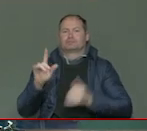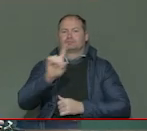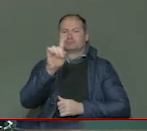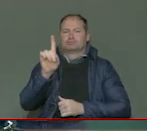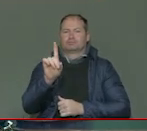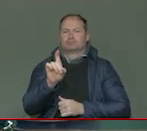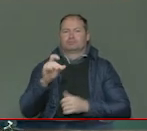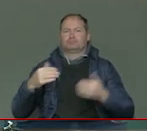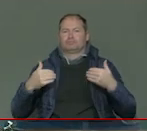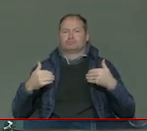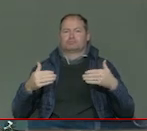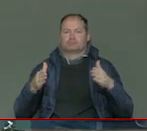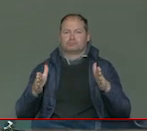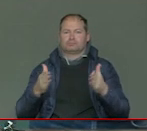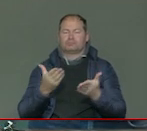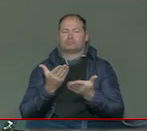bank recon.